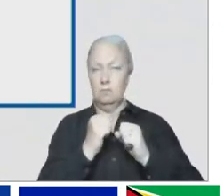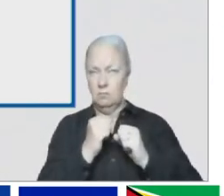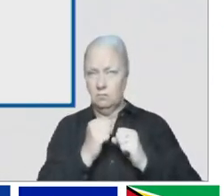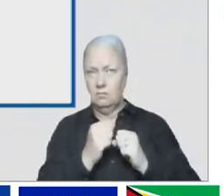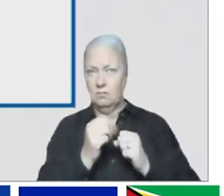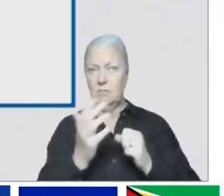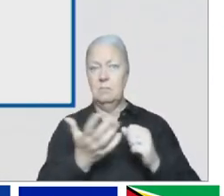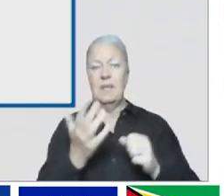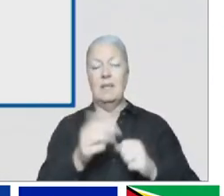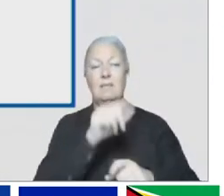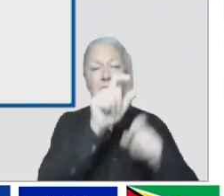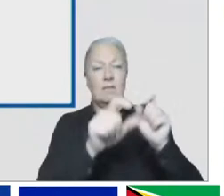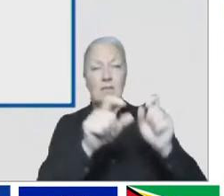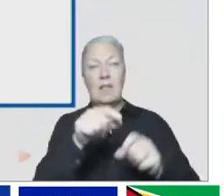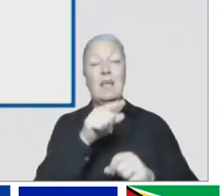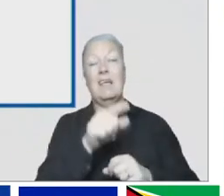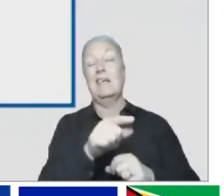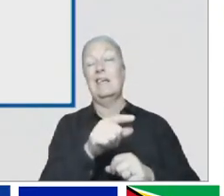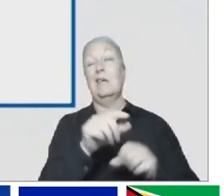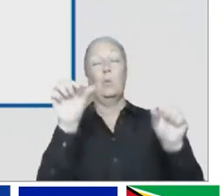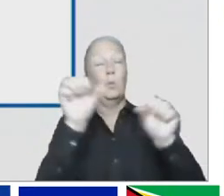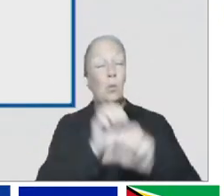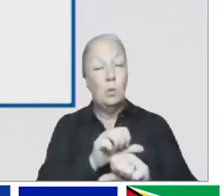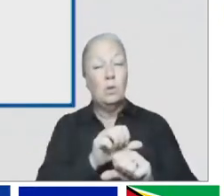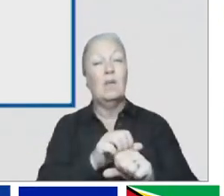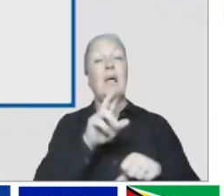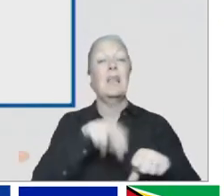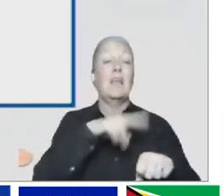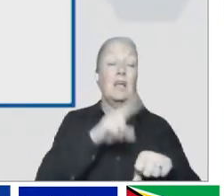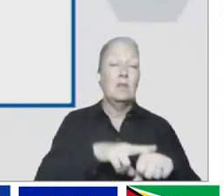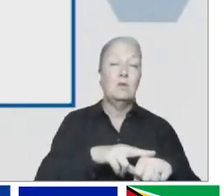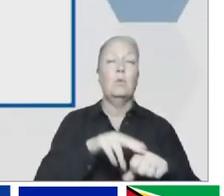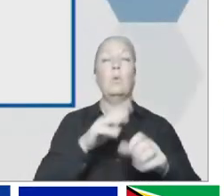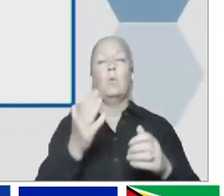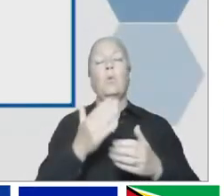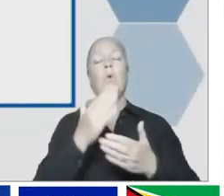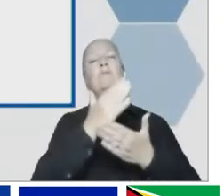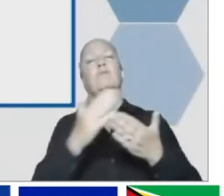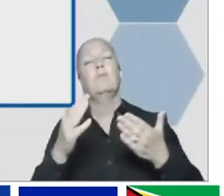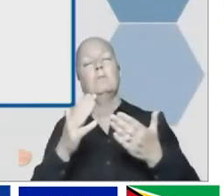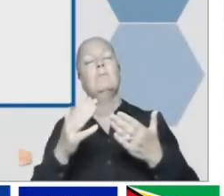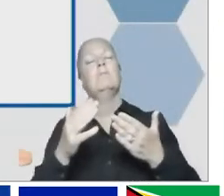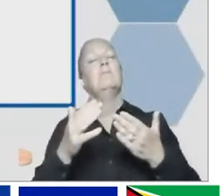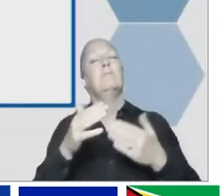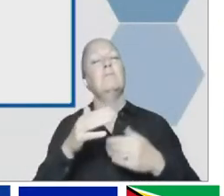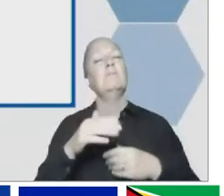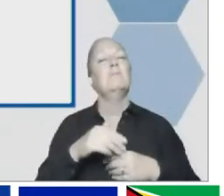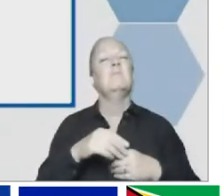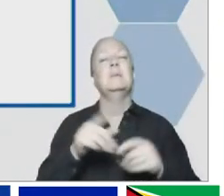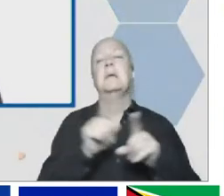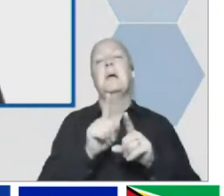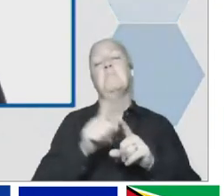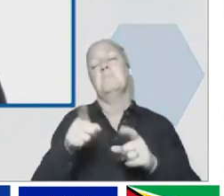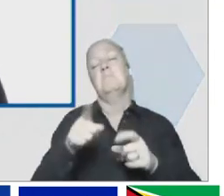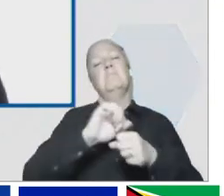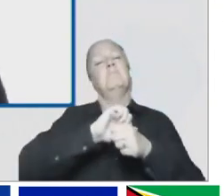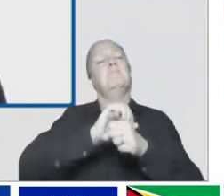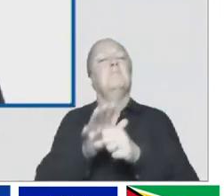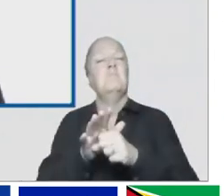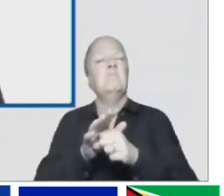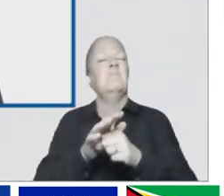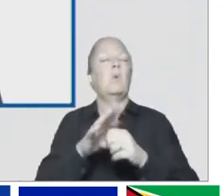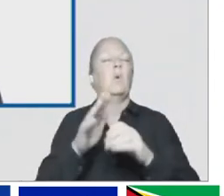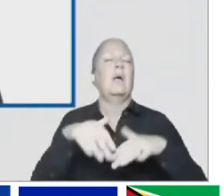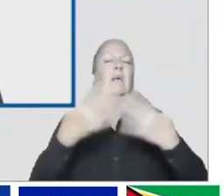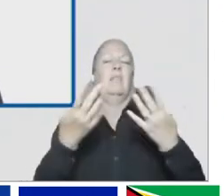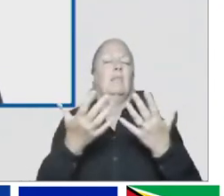of national or subnational crises, including pandemics. A number of interventions were facilitated under